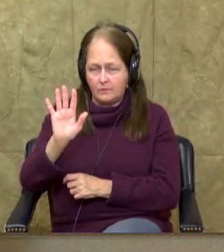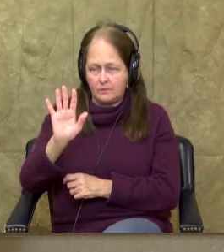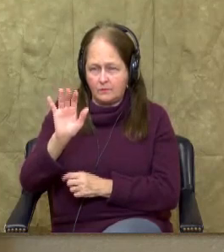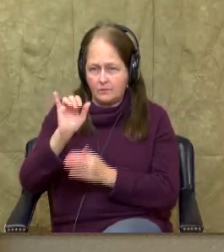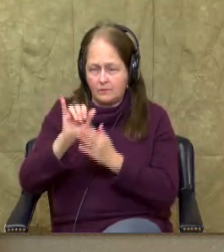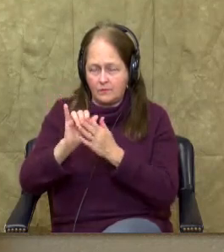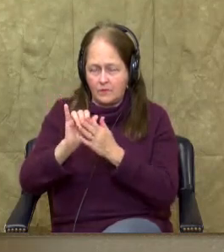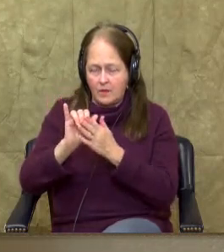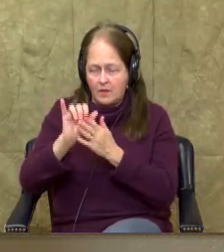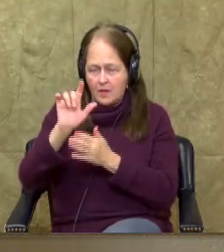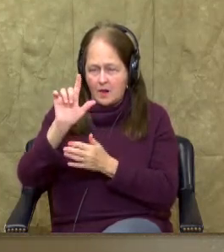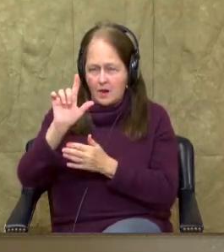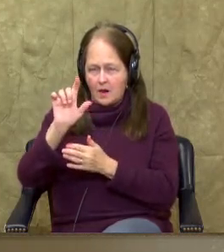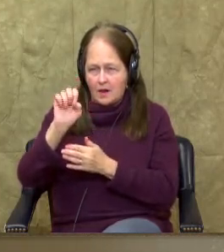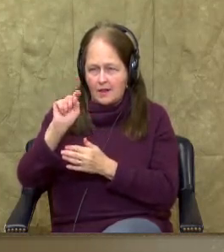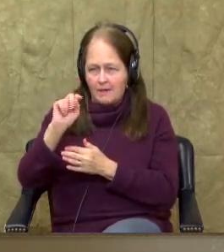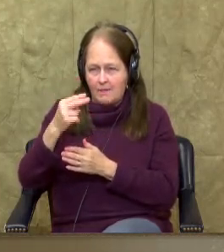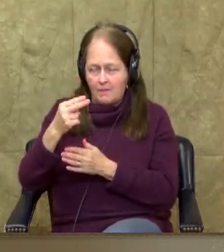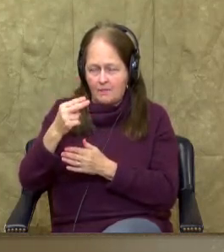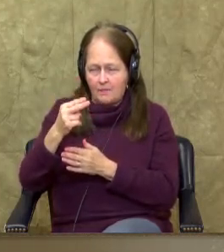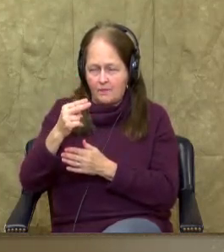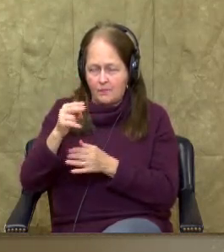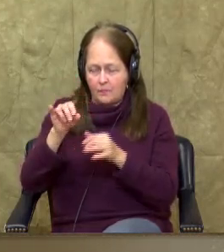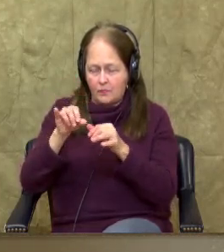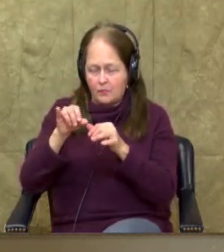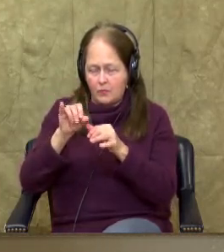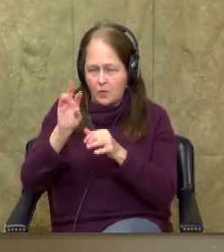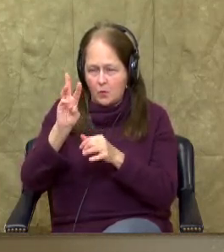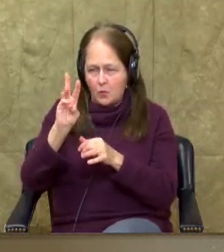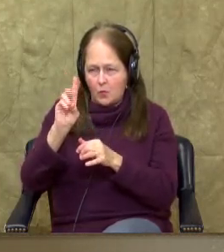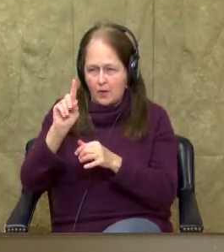That's the length. The width,